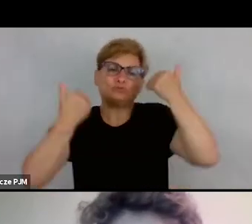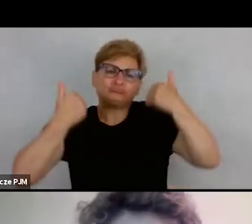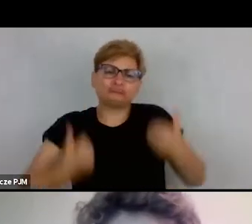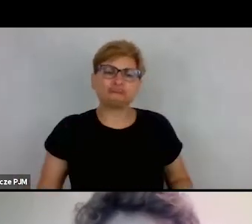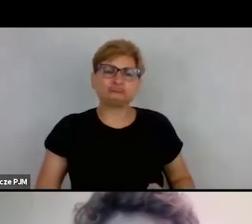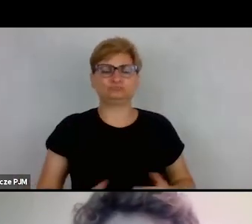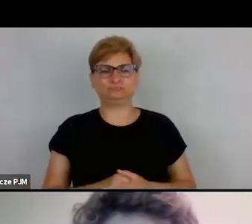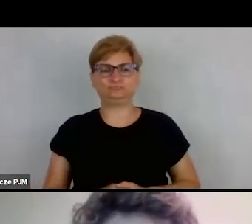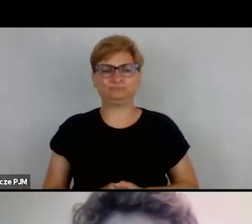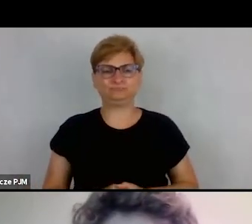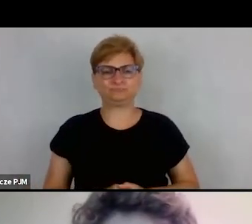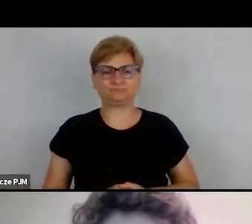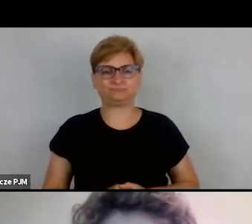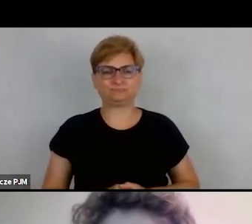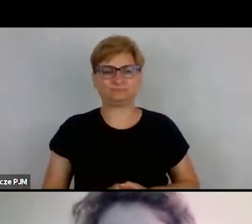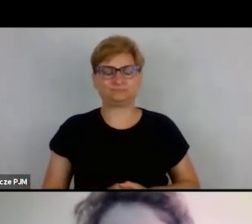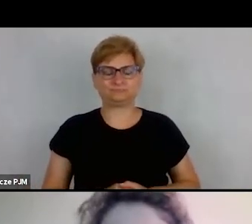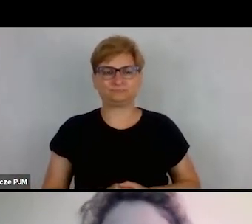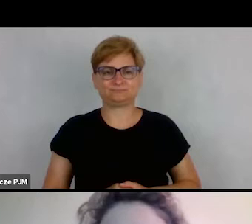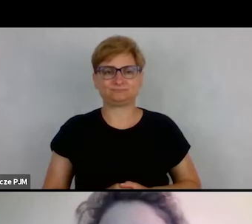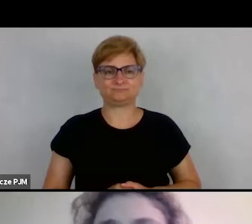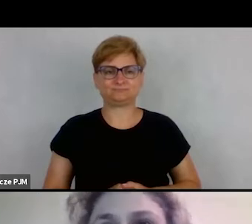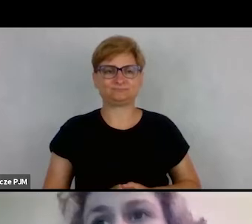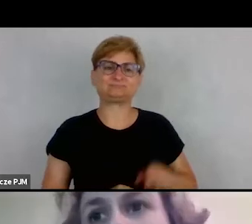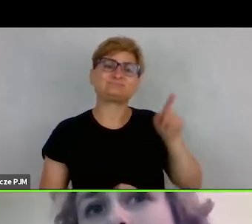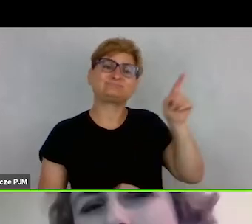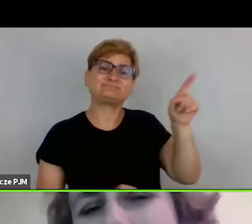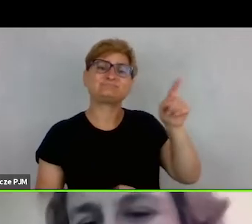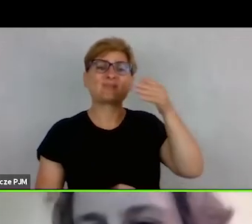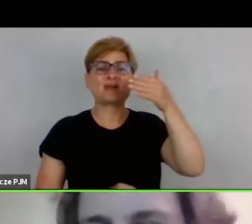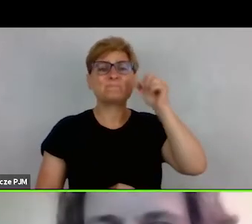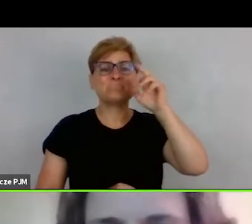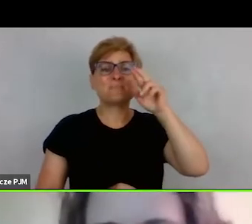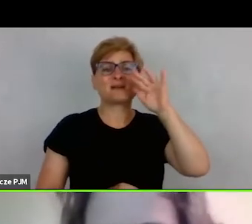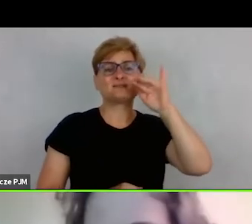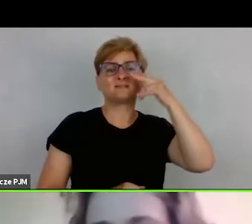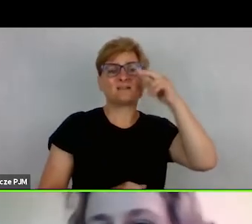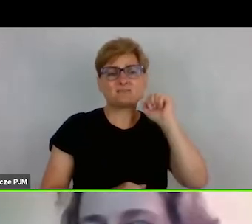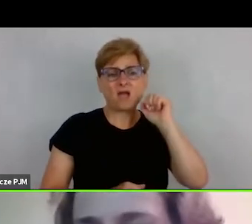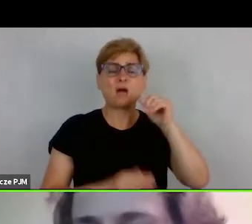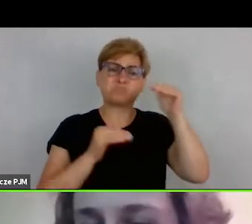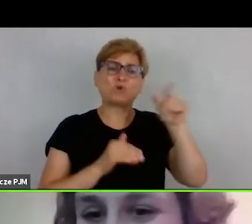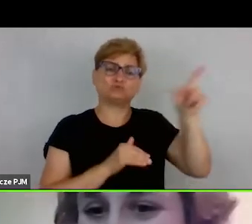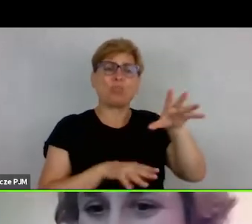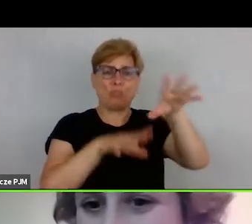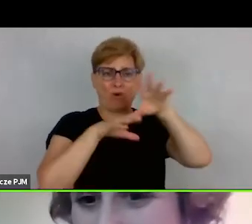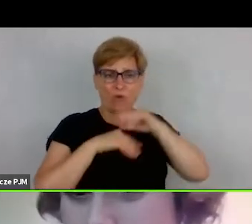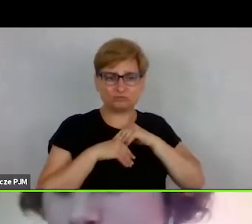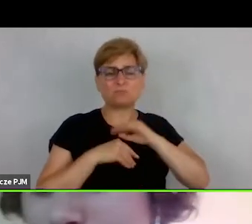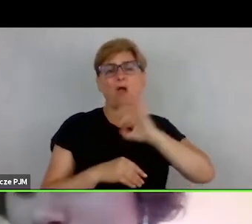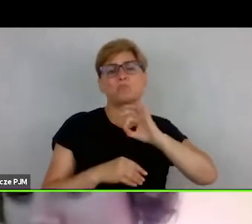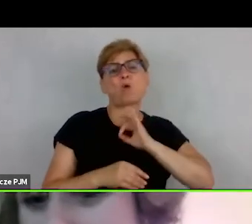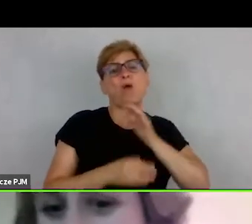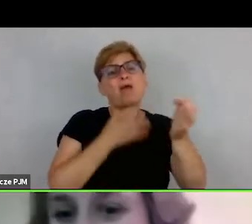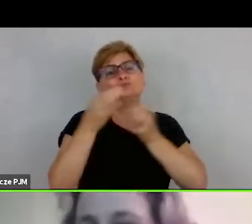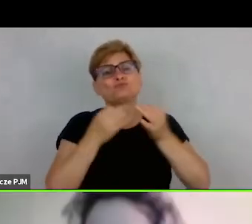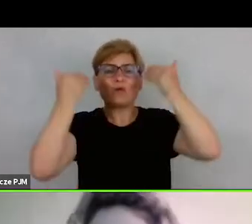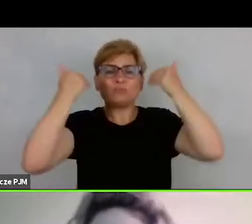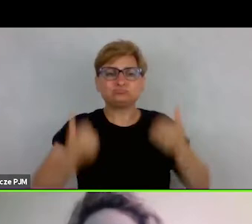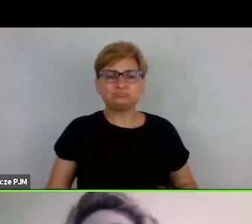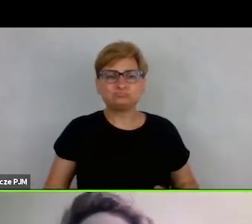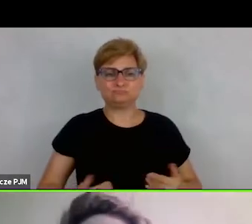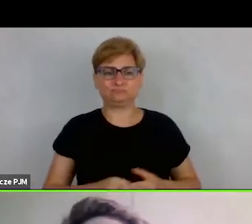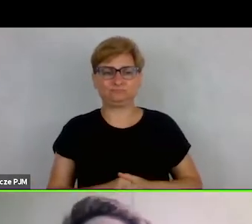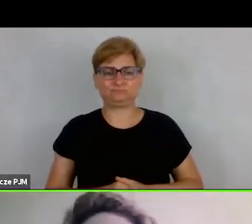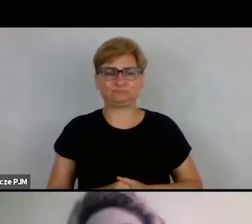bio been circulated, or should I just... So we circulated the Ashoka information about you, so the short bio as well,